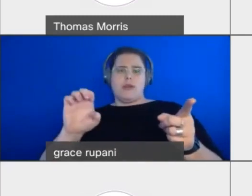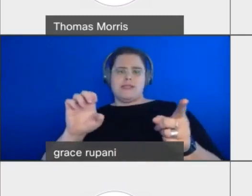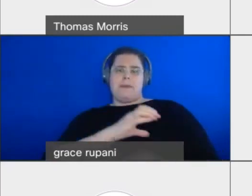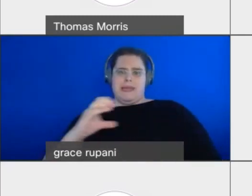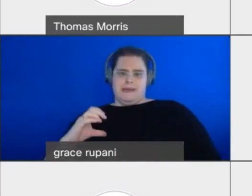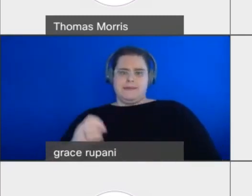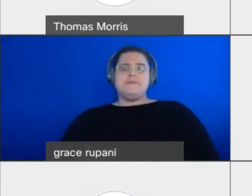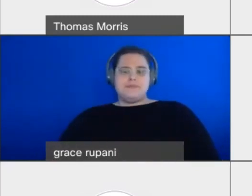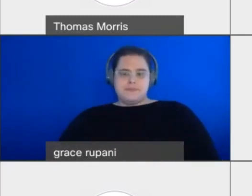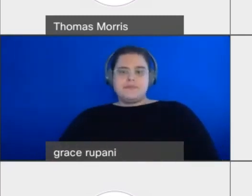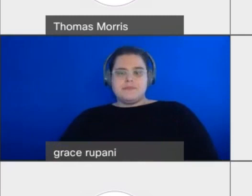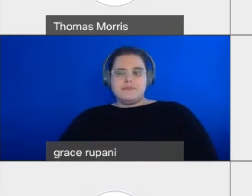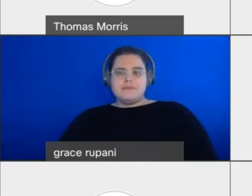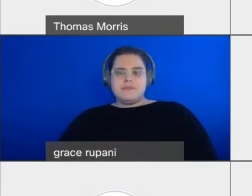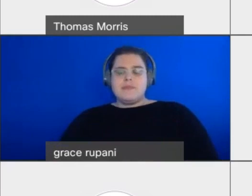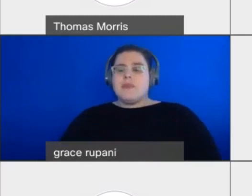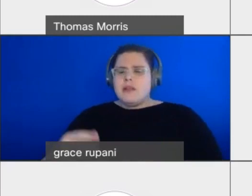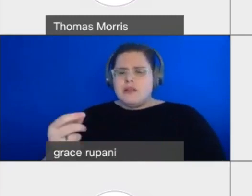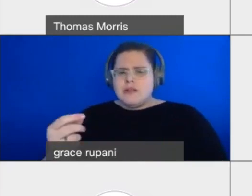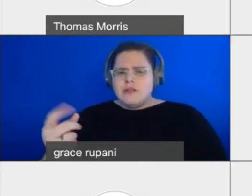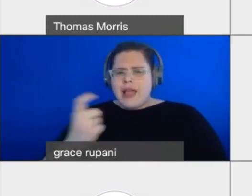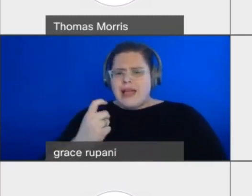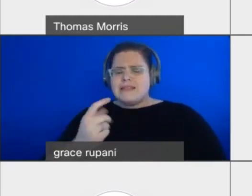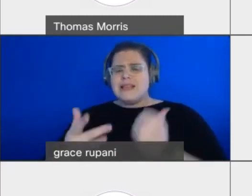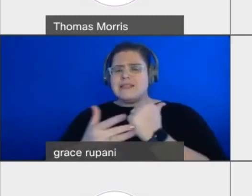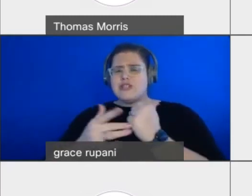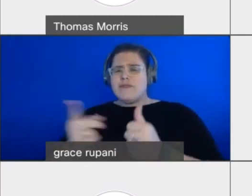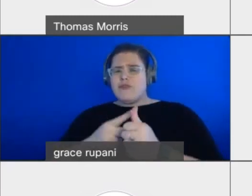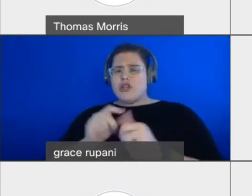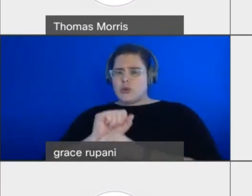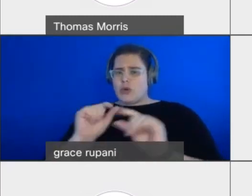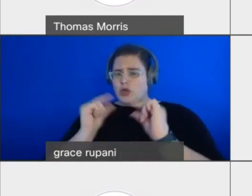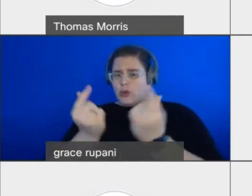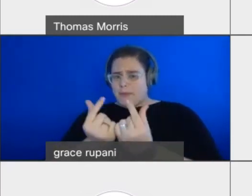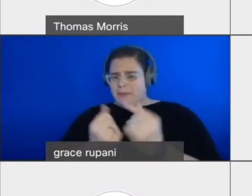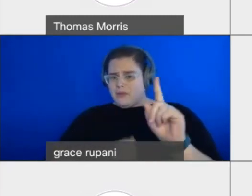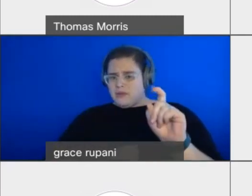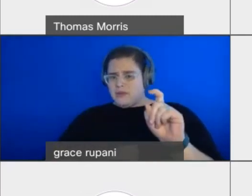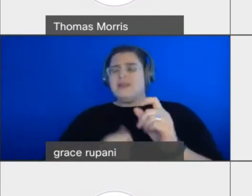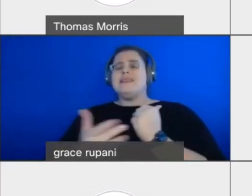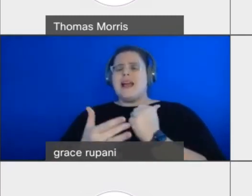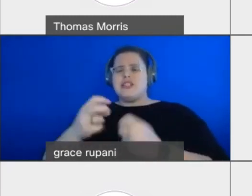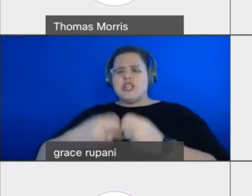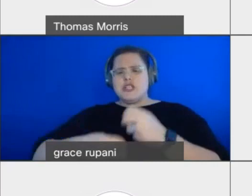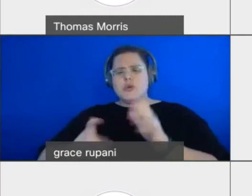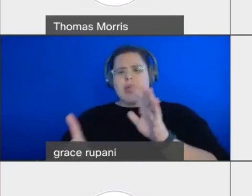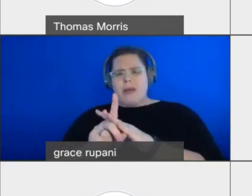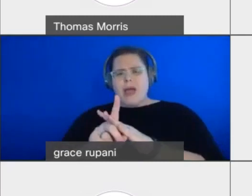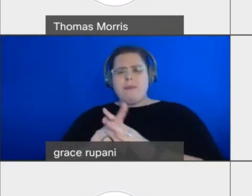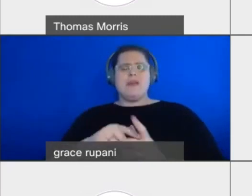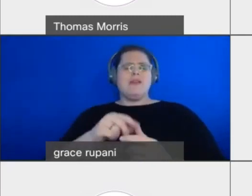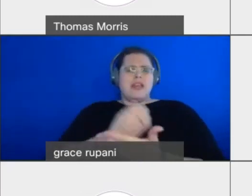The technology first work group. So the technology issue came up, devices and proficiency. Is the technology